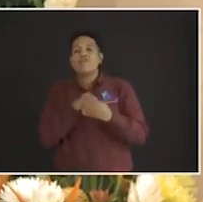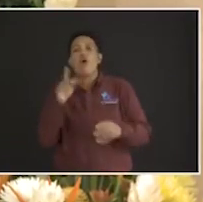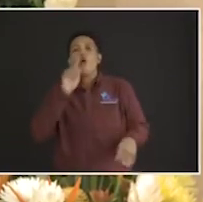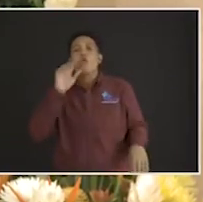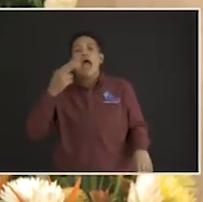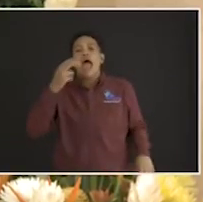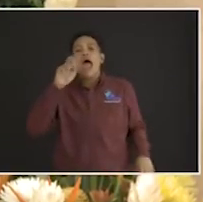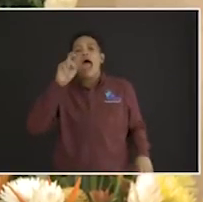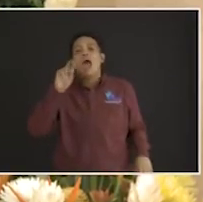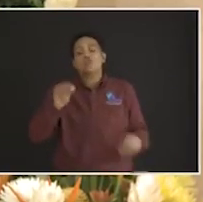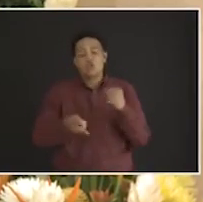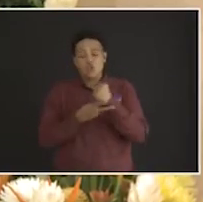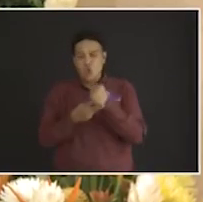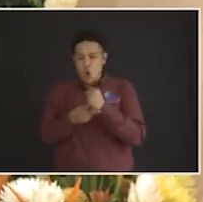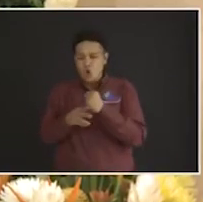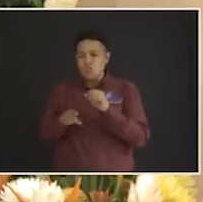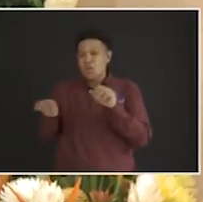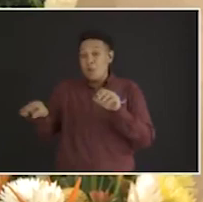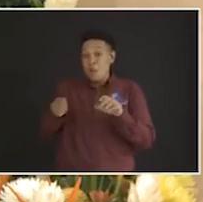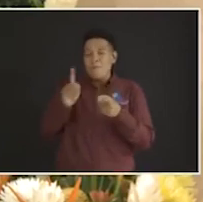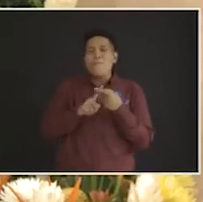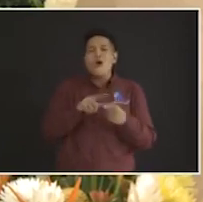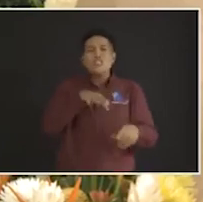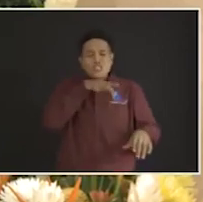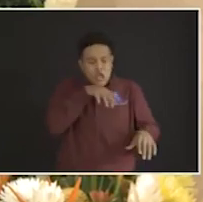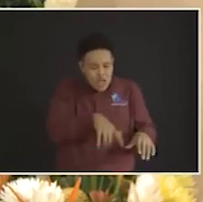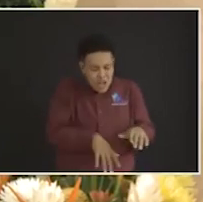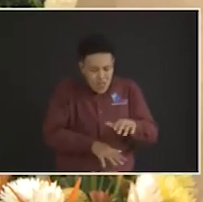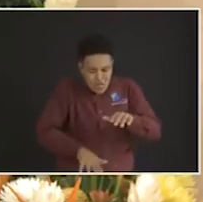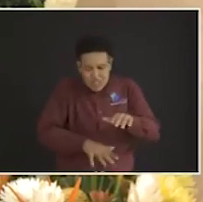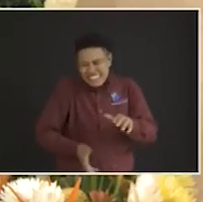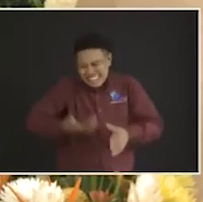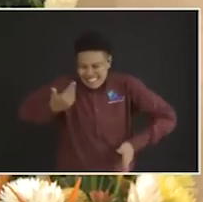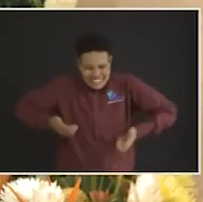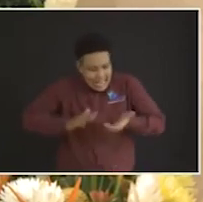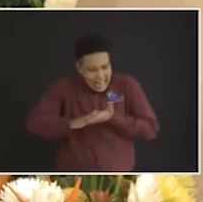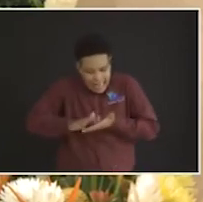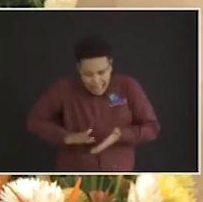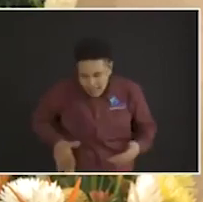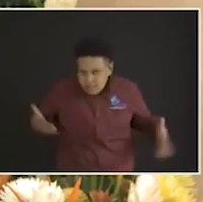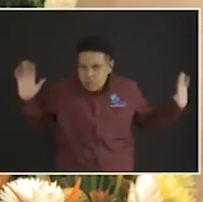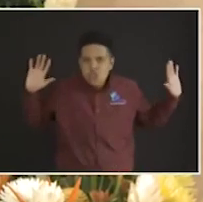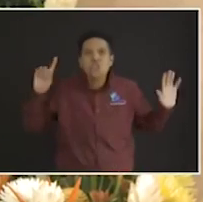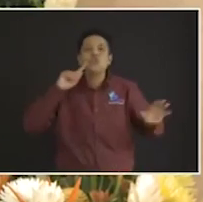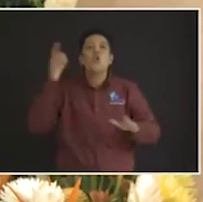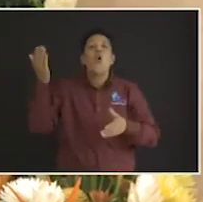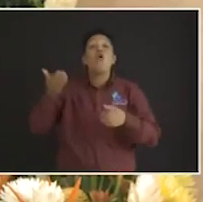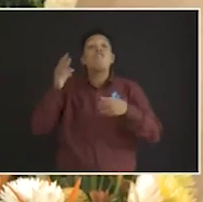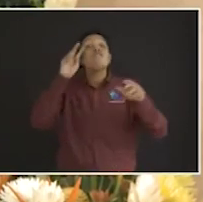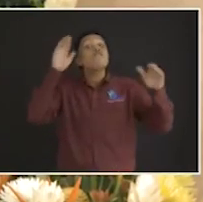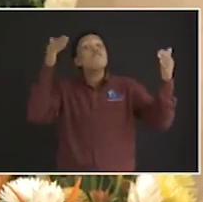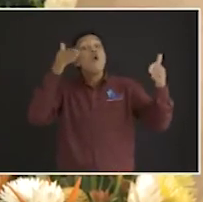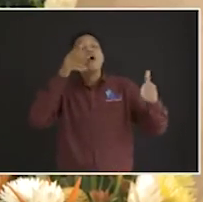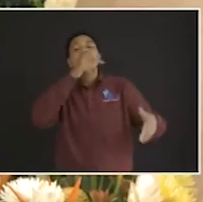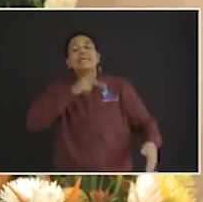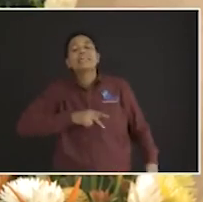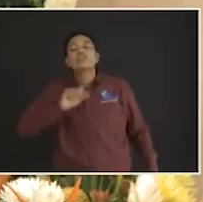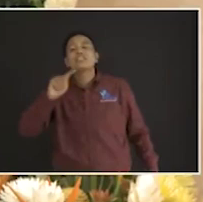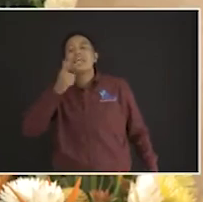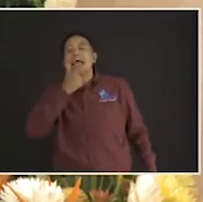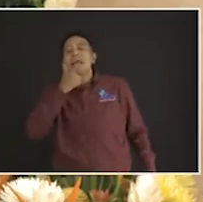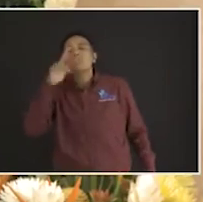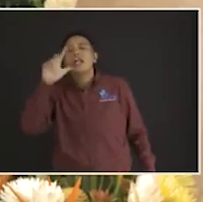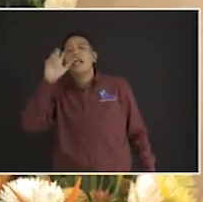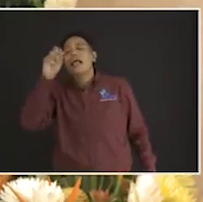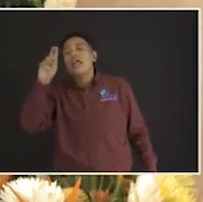hydro storage and desalinization to cover Clarendon, Kingston and St. Andrew, St. Catherine, particularly the